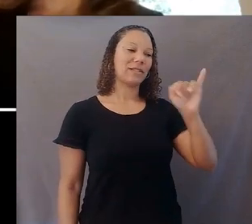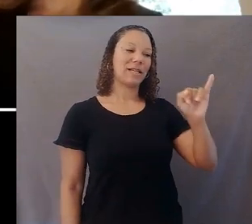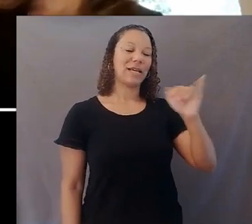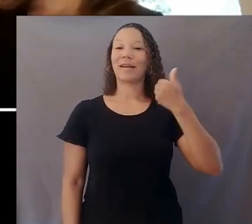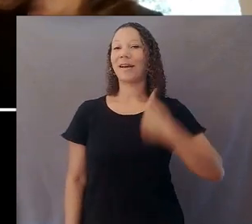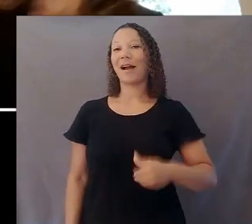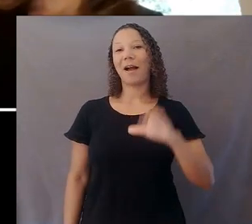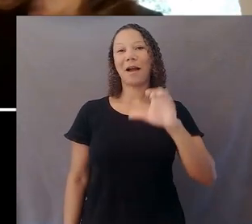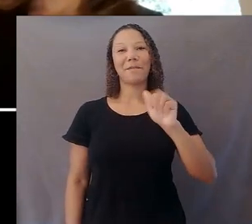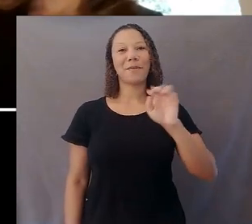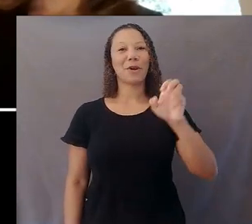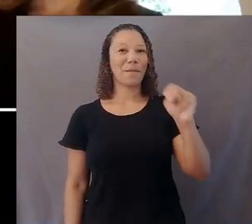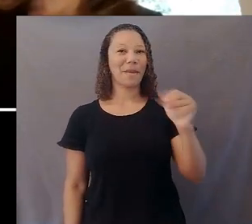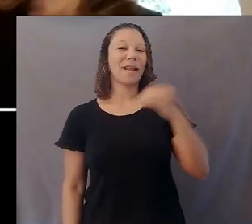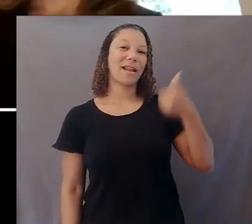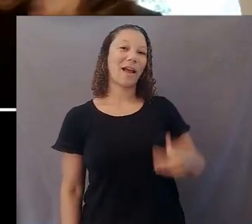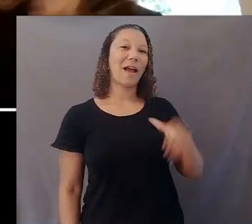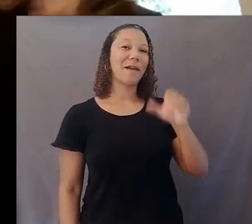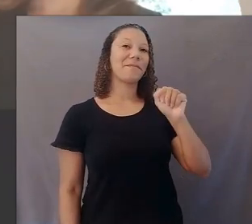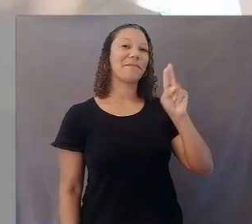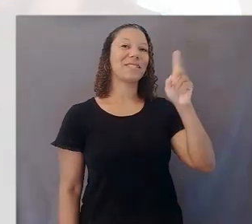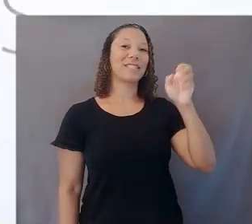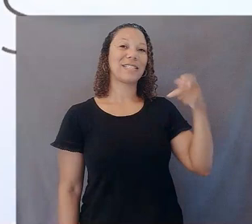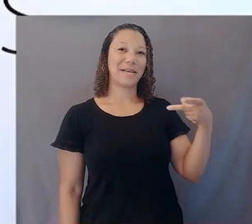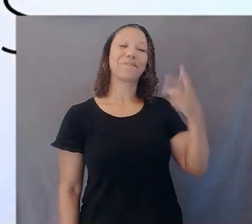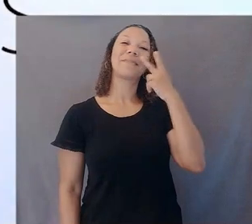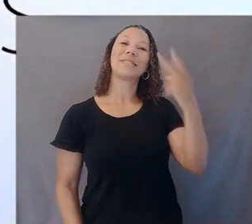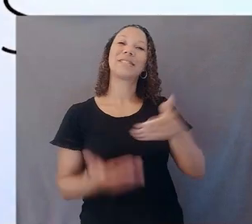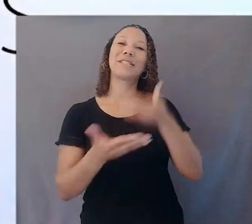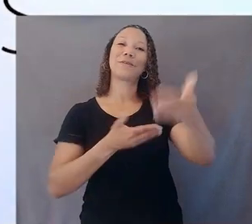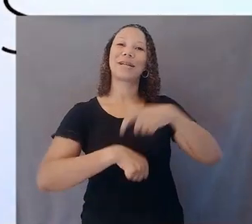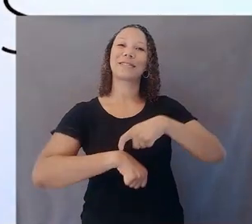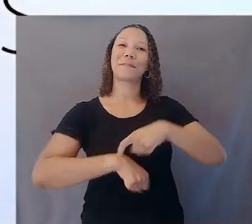Rush. And I'm Sandeep Dosanjh. See you next time.